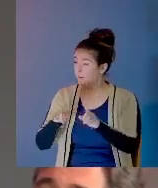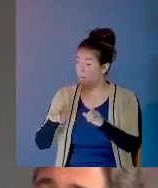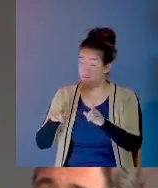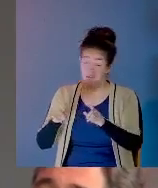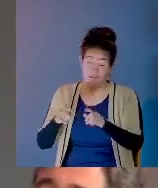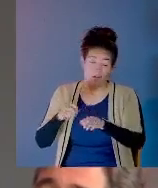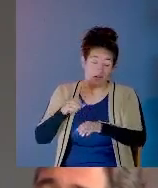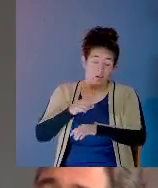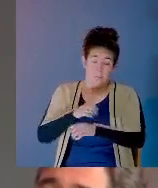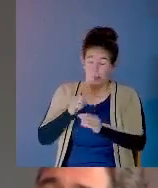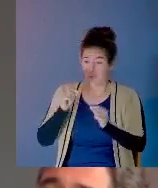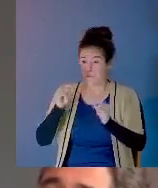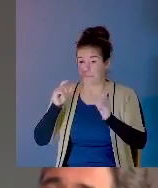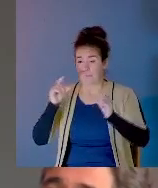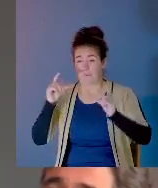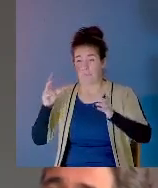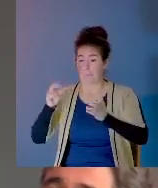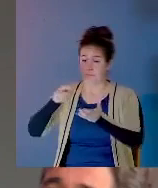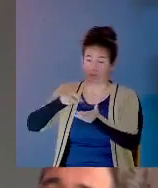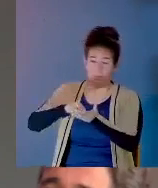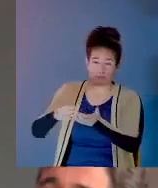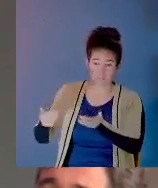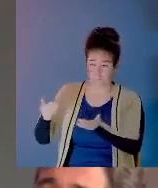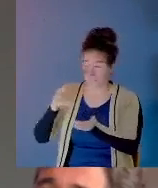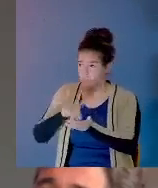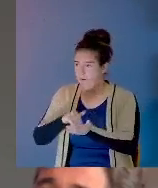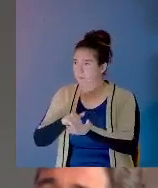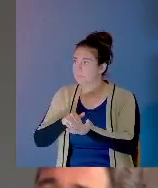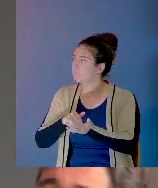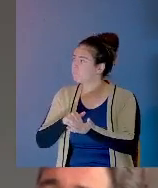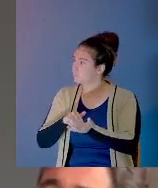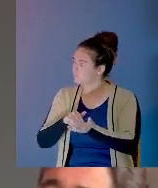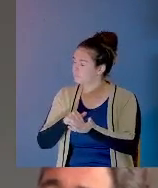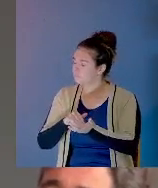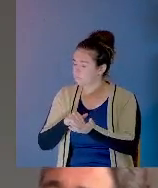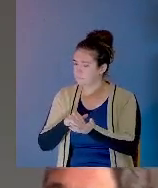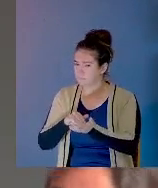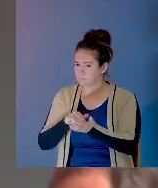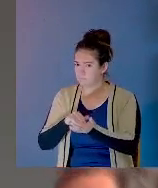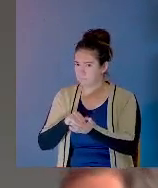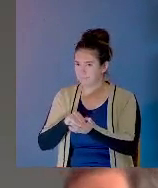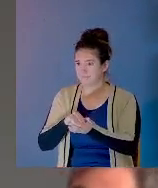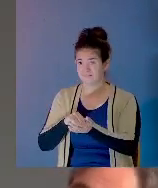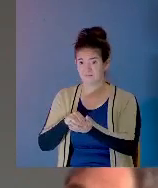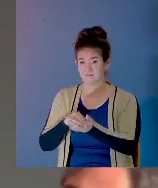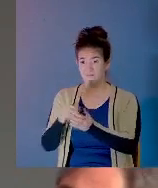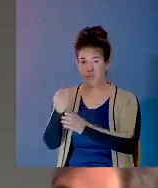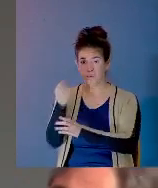going, all right? And then I, even when I was going to work